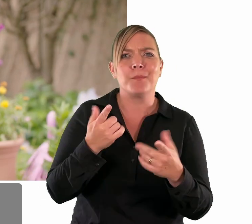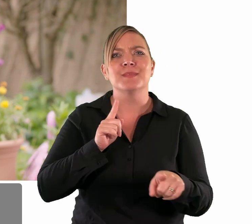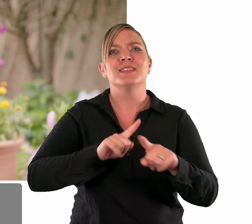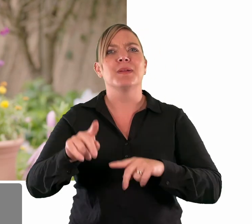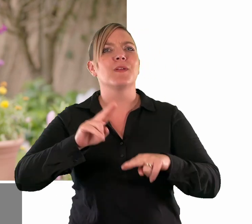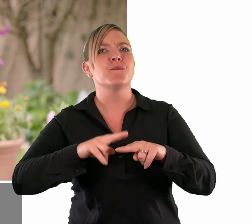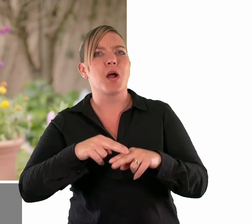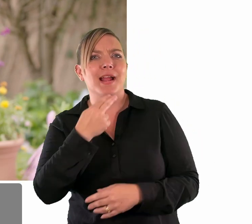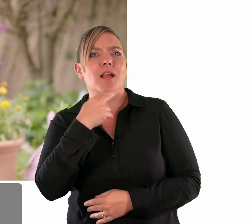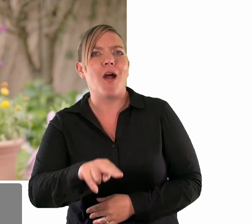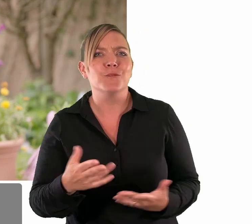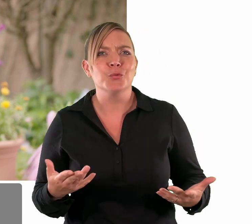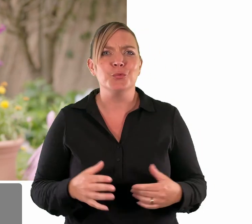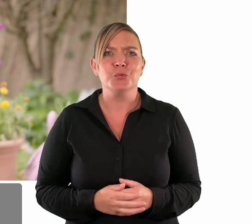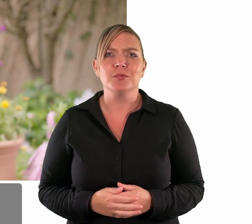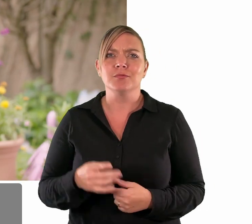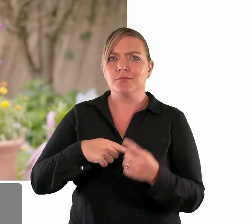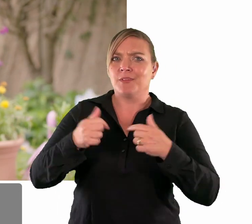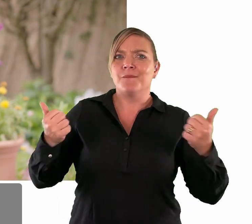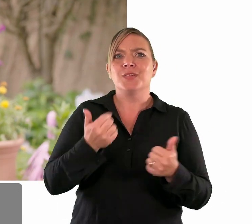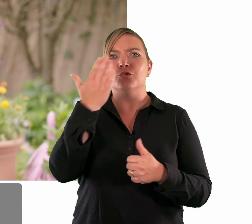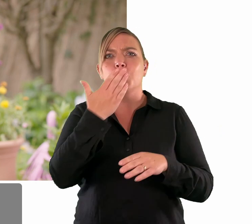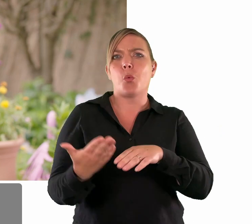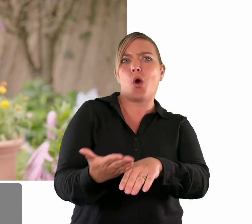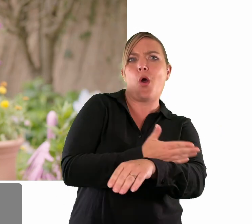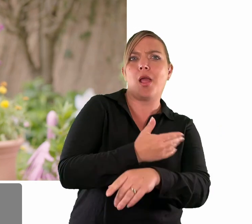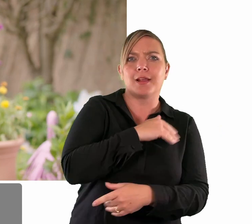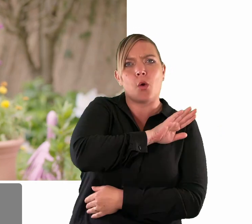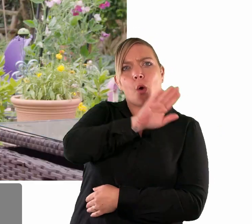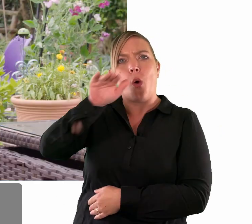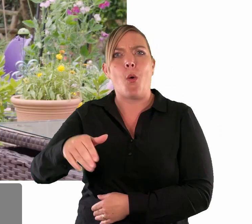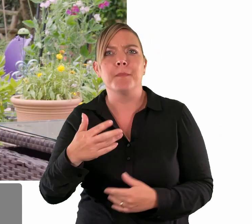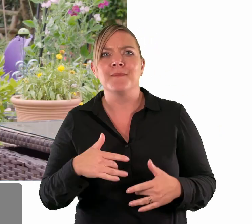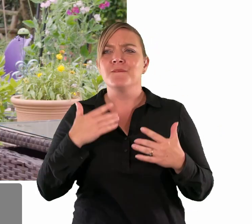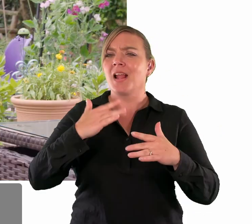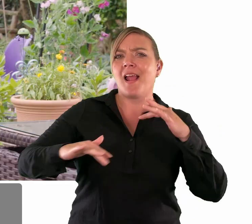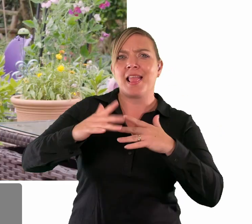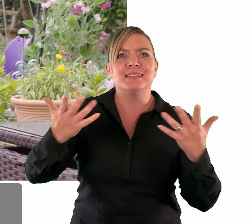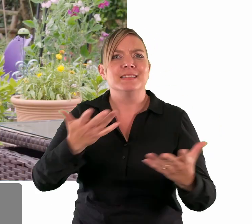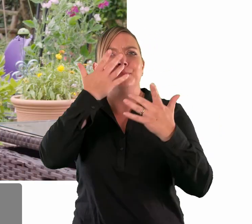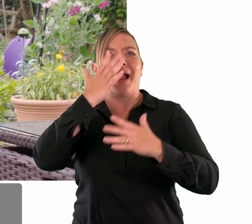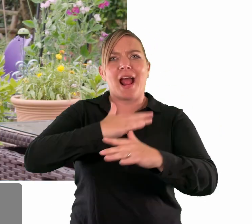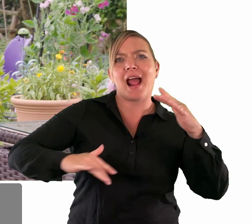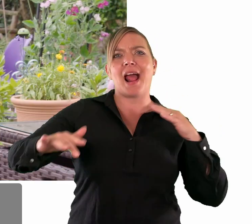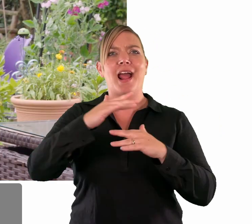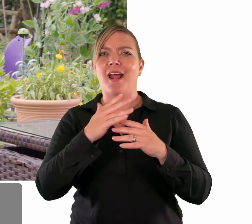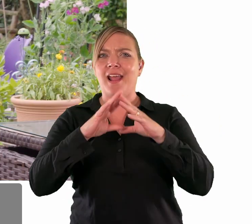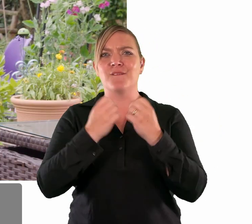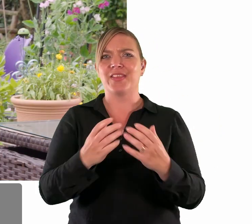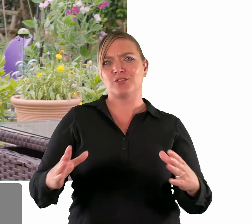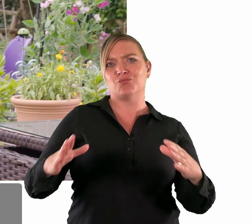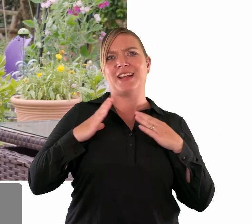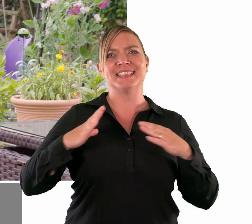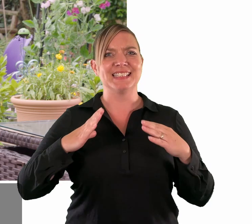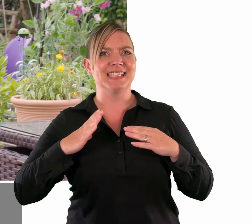We finish school early and you come back and you can feel the smell, you can smell all the kitchen and everything that is ready, because again, it's going to